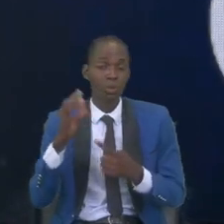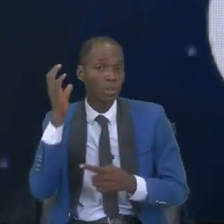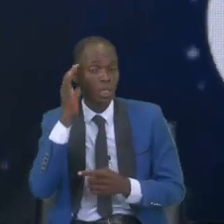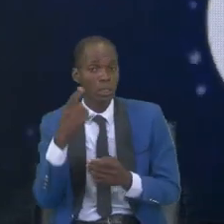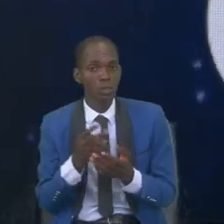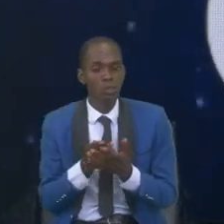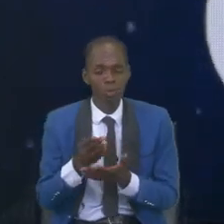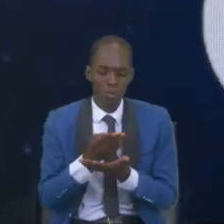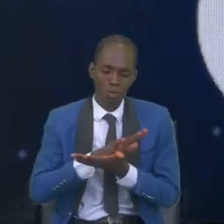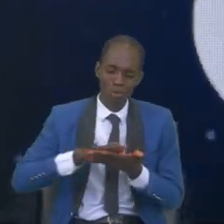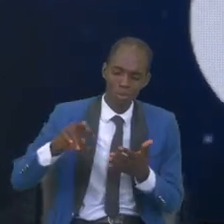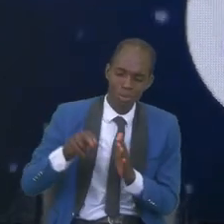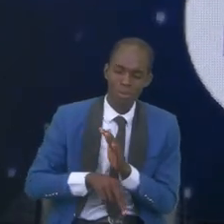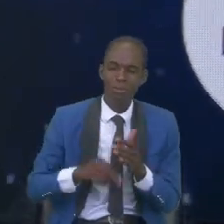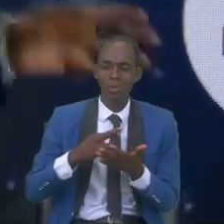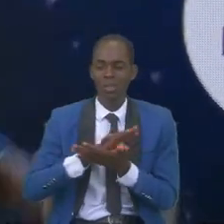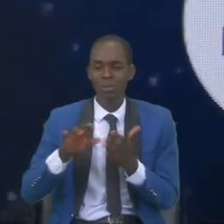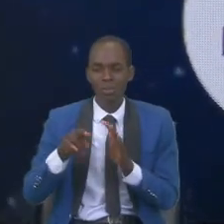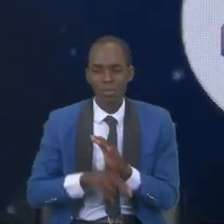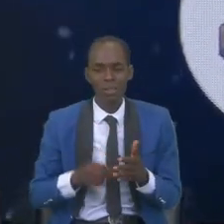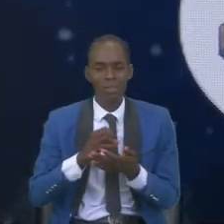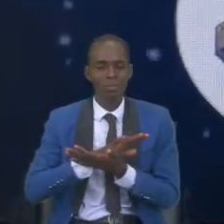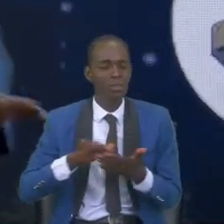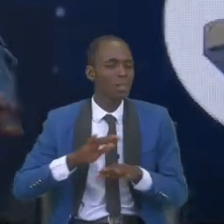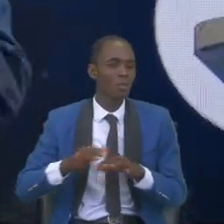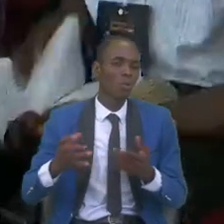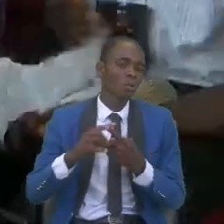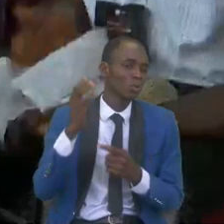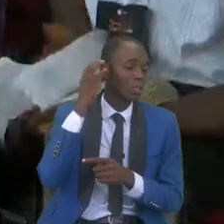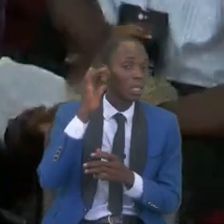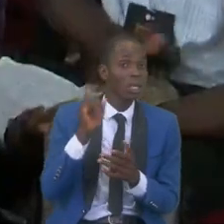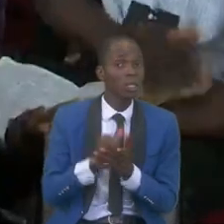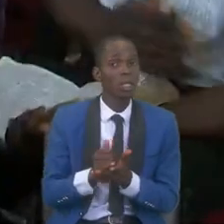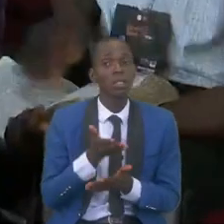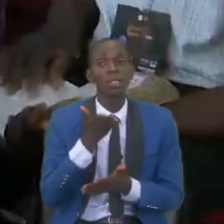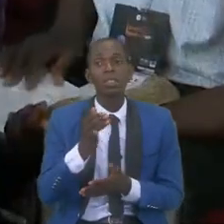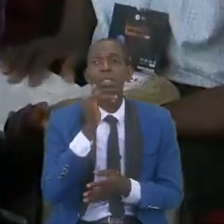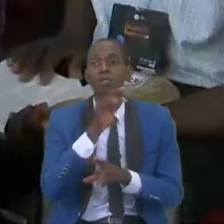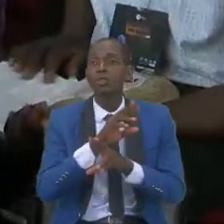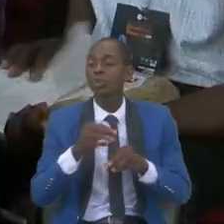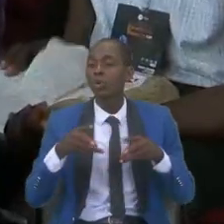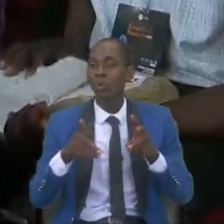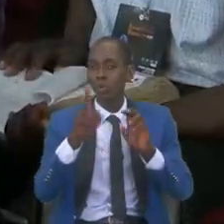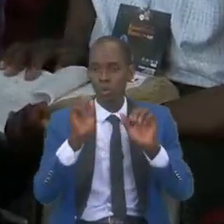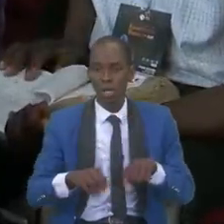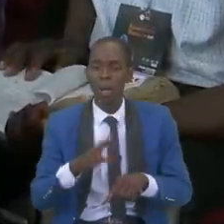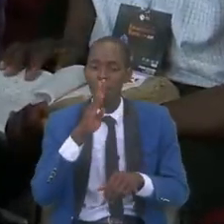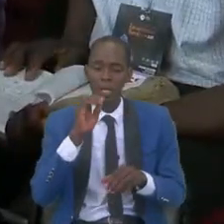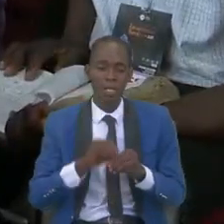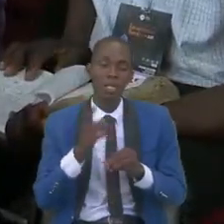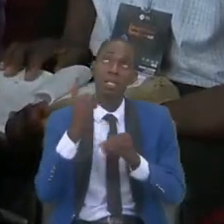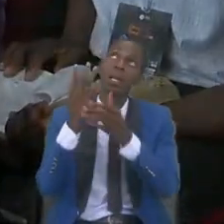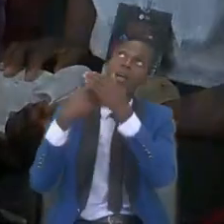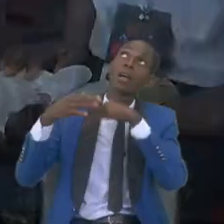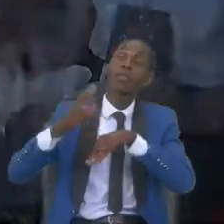holiness, about righteousness, about sanctification. No, I don't want to hear that. There's no way you can then be in the kingdom because you